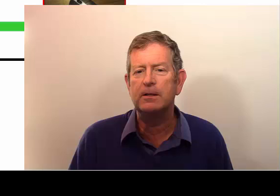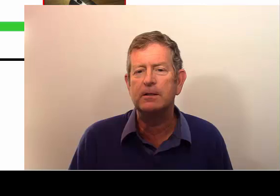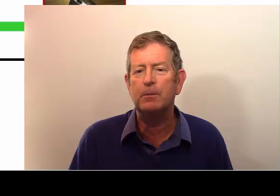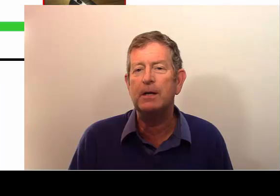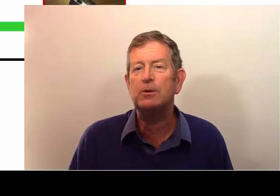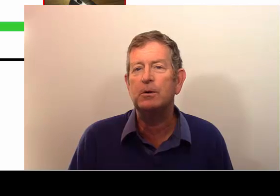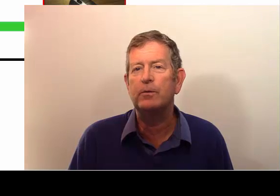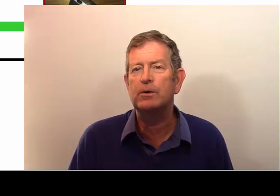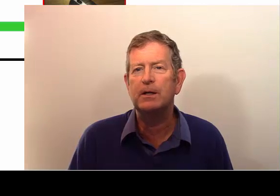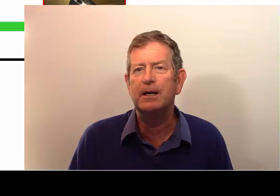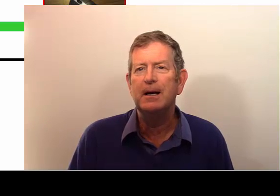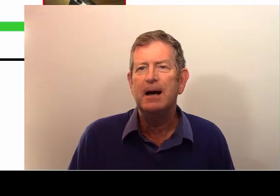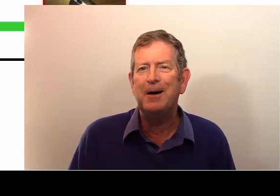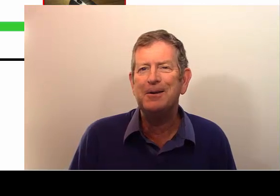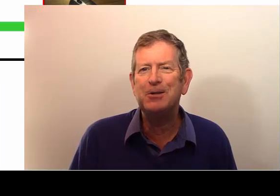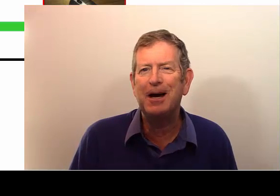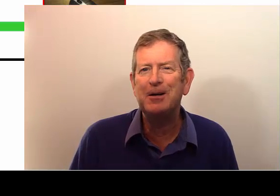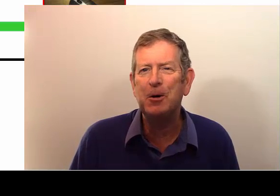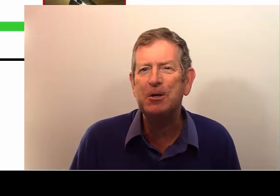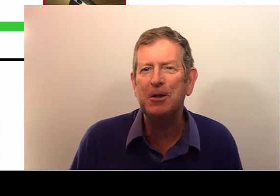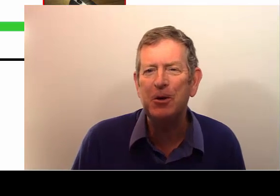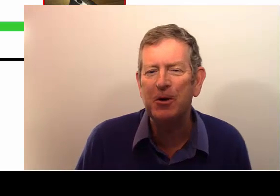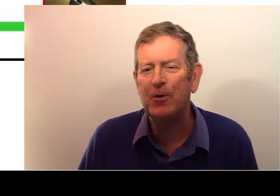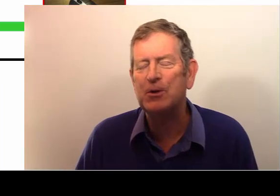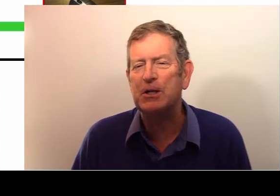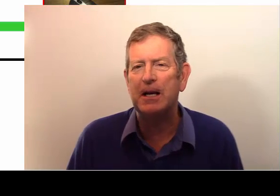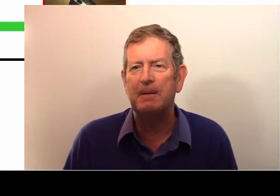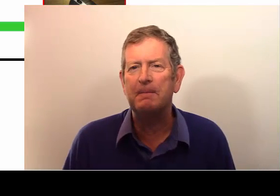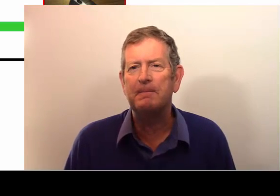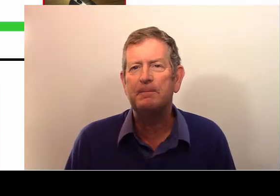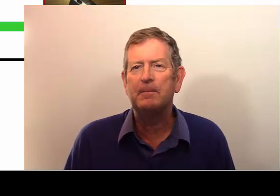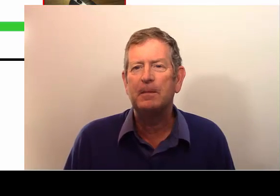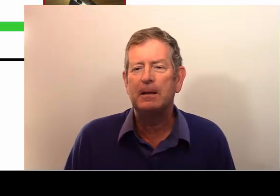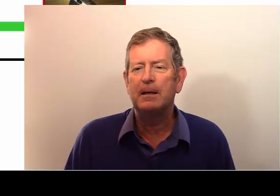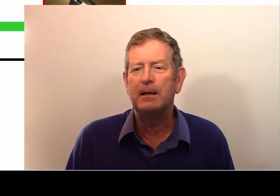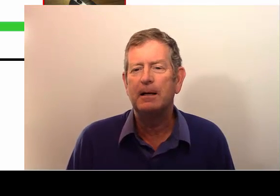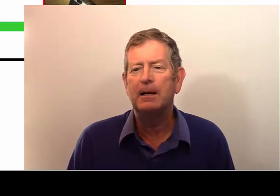In fact, this is the best university. How does John go to the university?